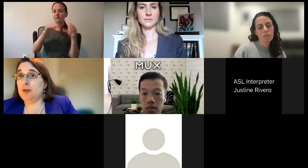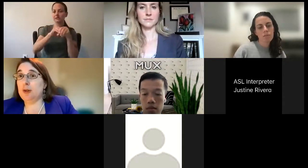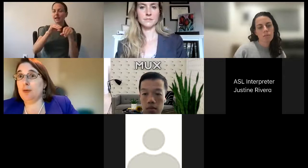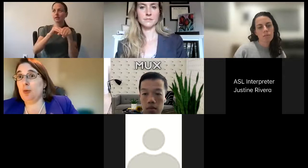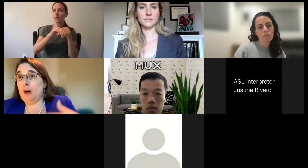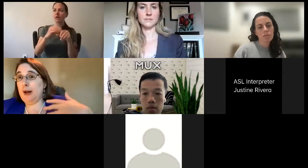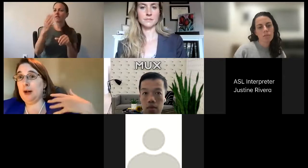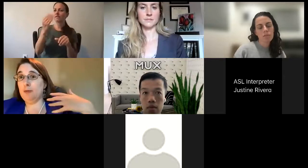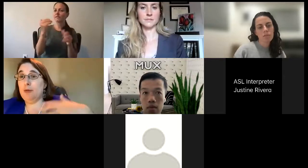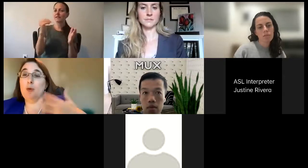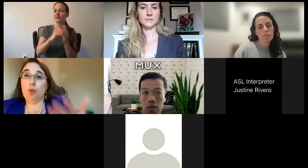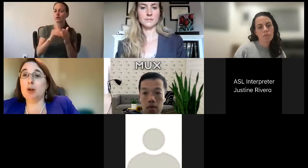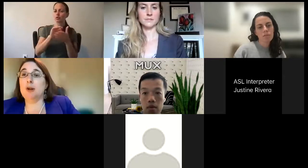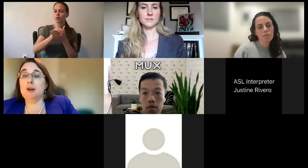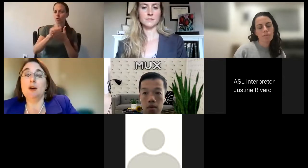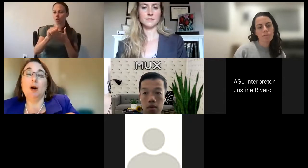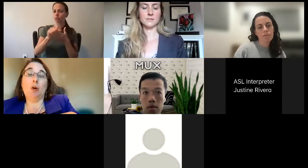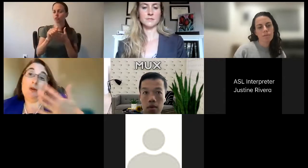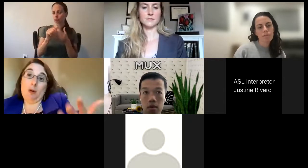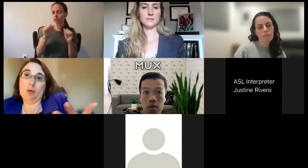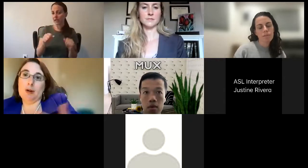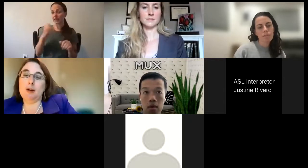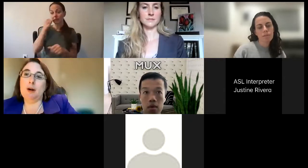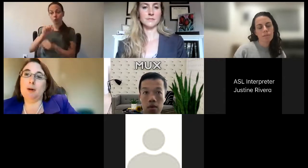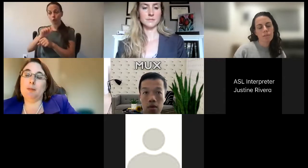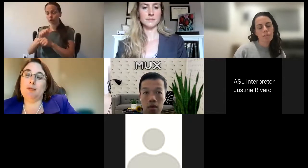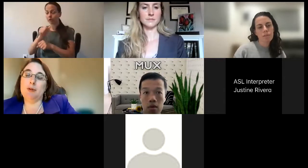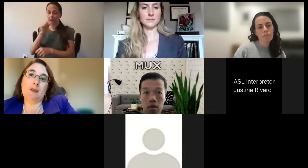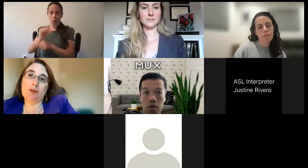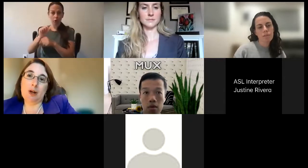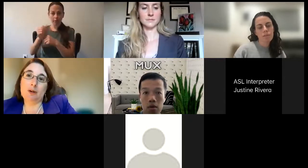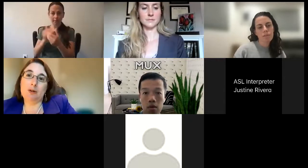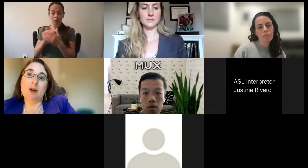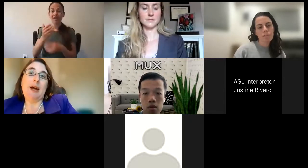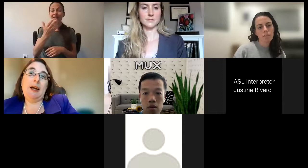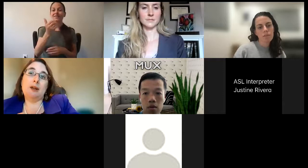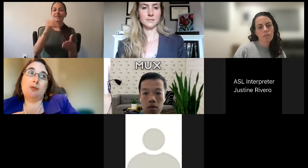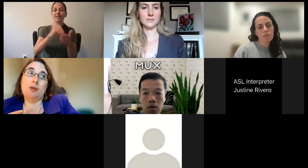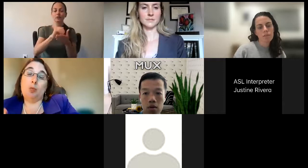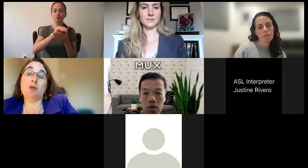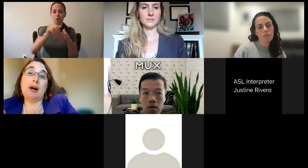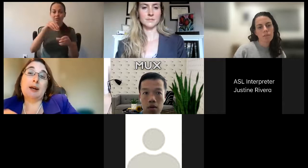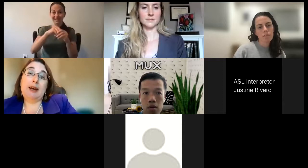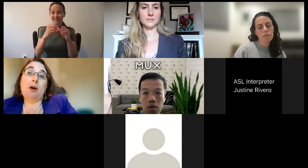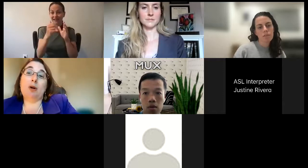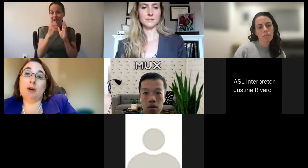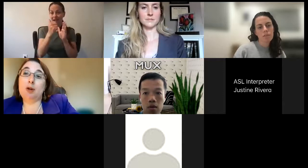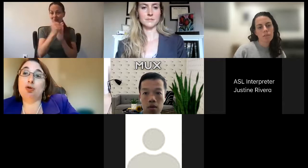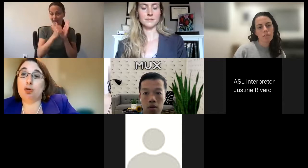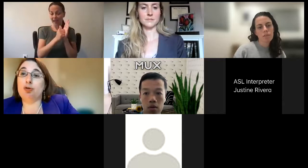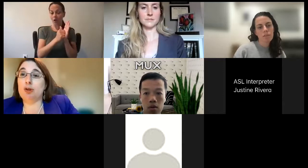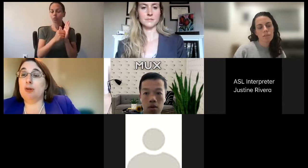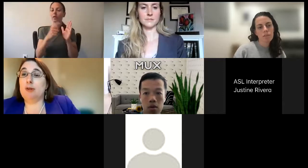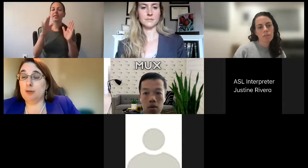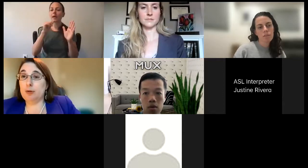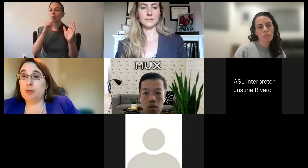$15,000 if you're working or not working, $15,000, and if it will not count against your